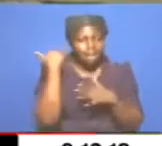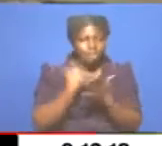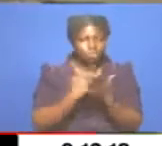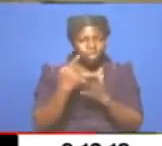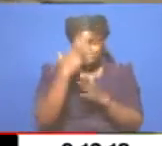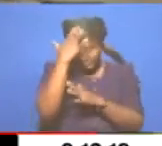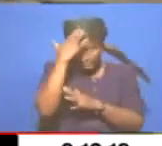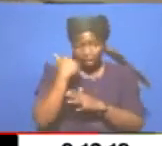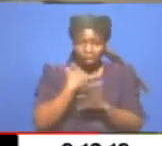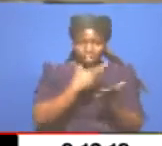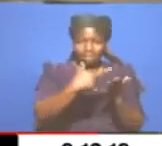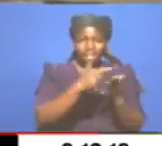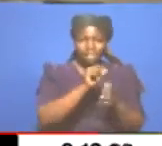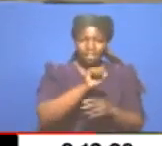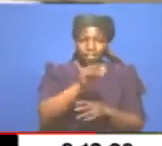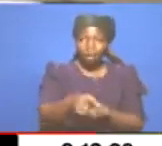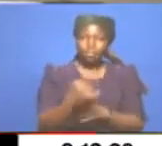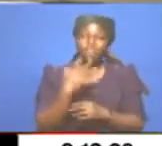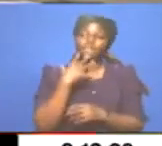to register